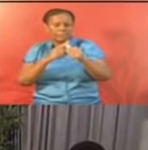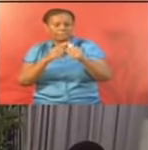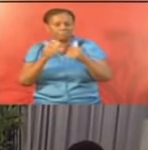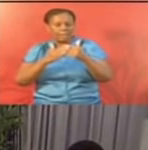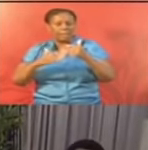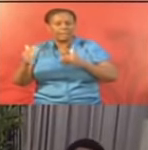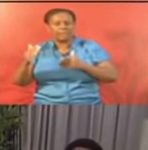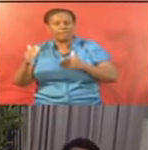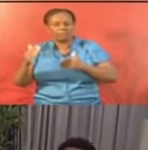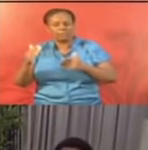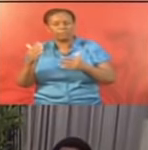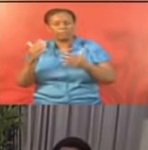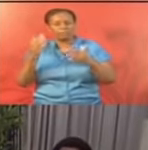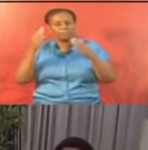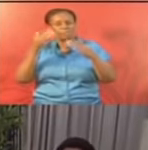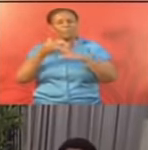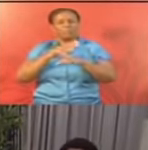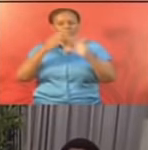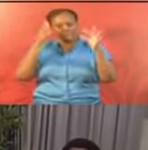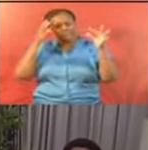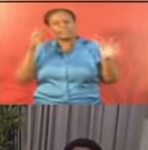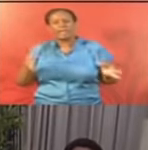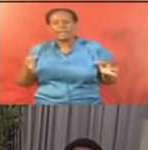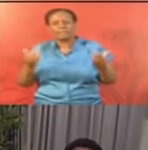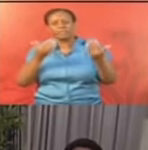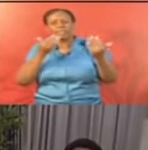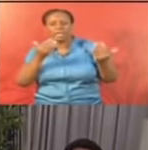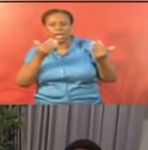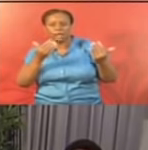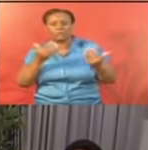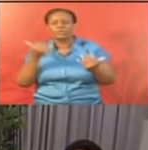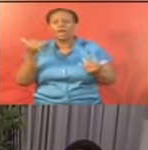And now, Newsday, we will take your questions, please.